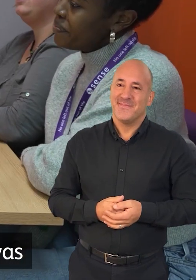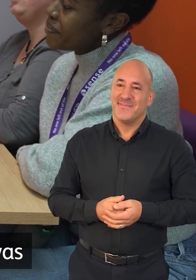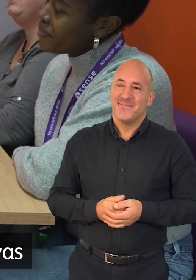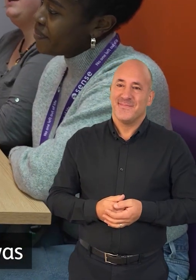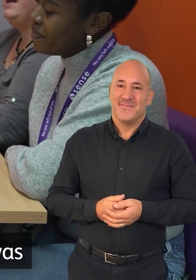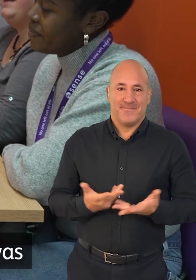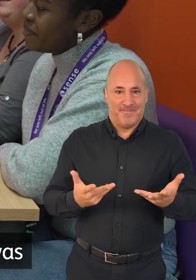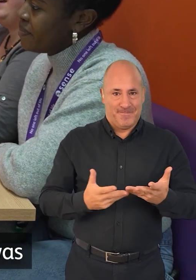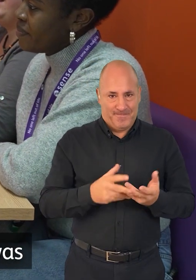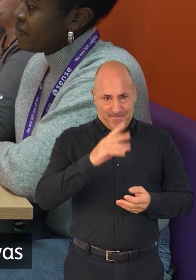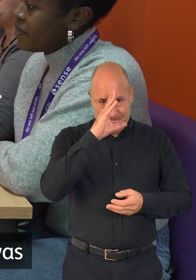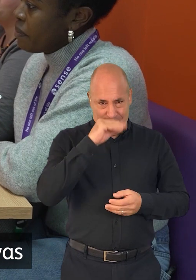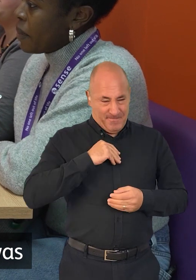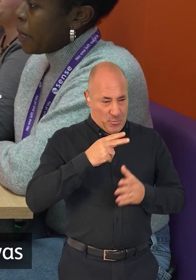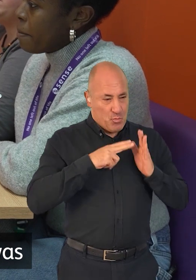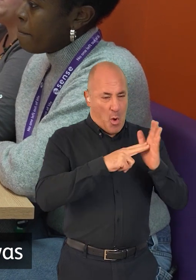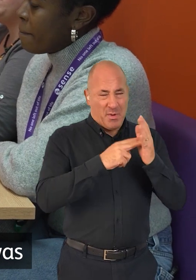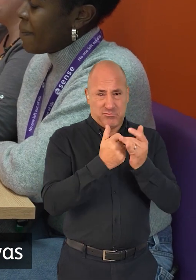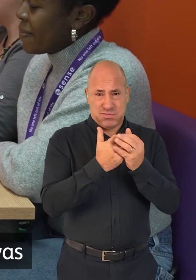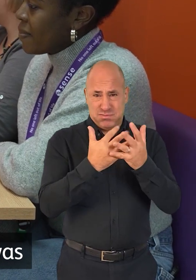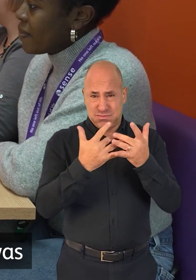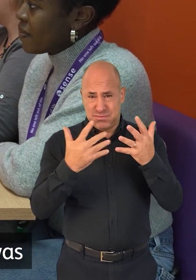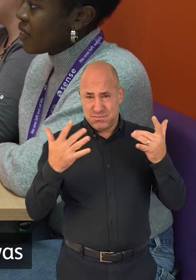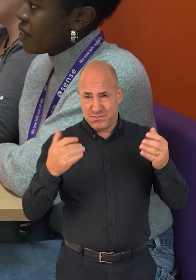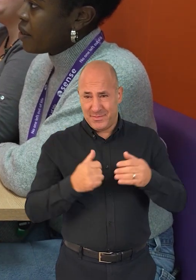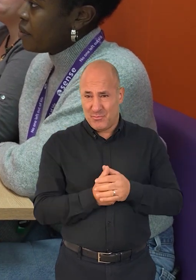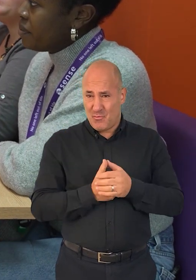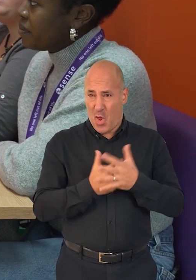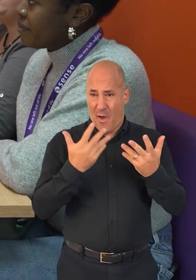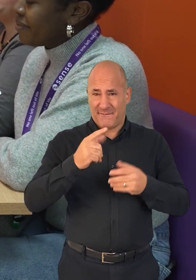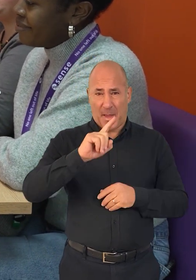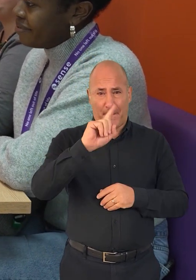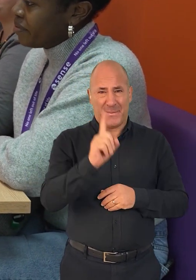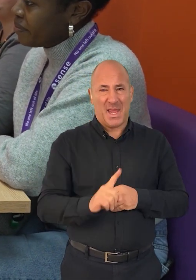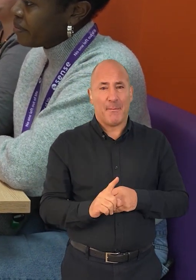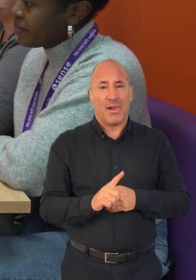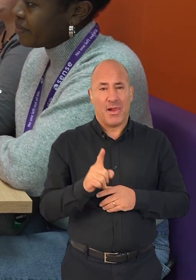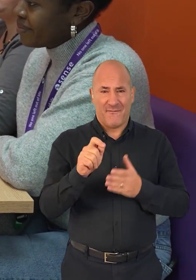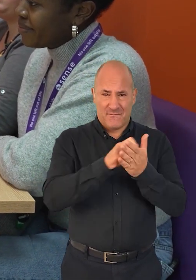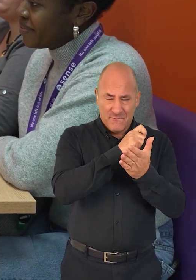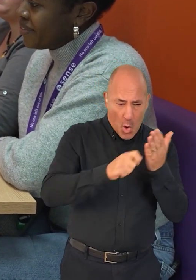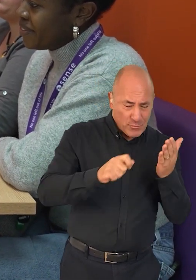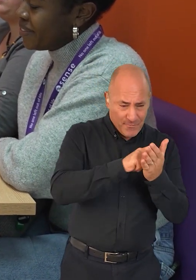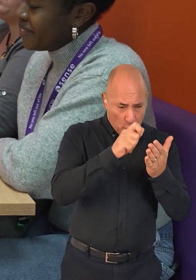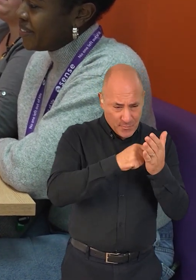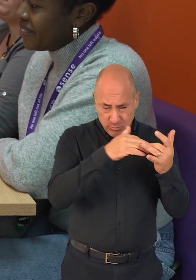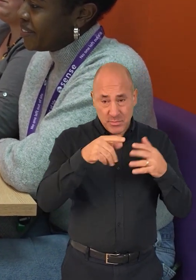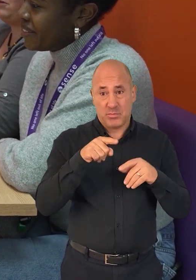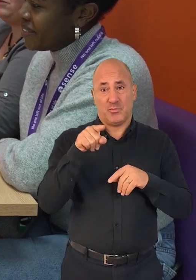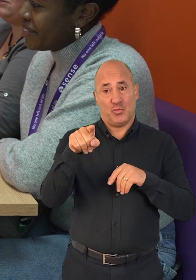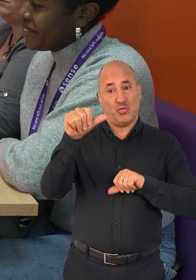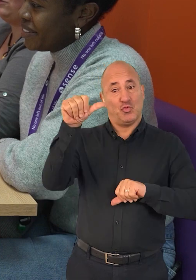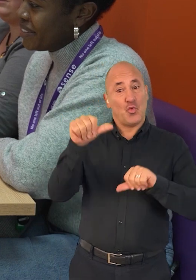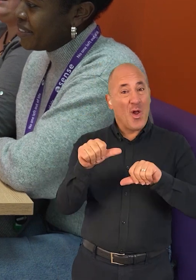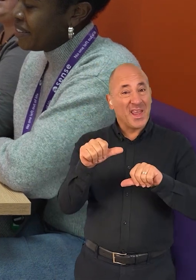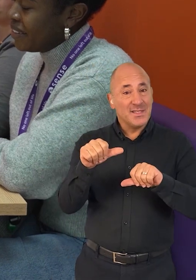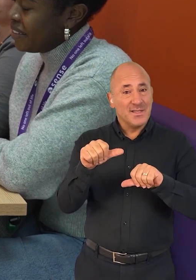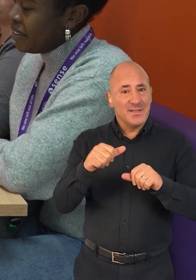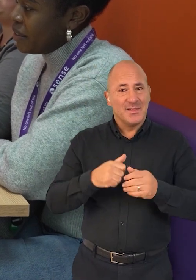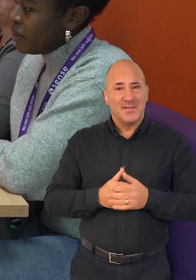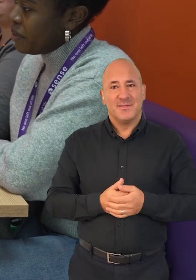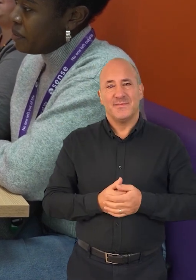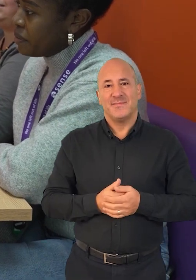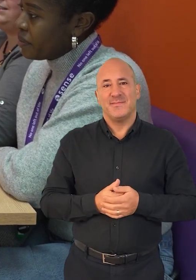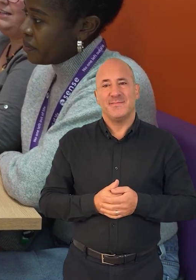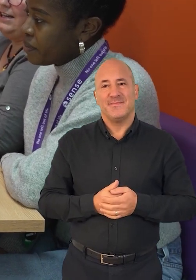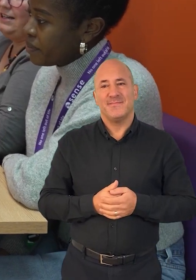We got told that out of many nominations, many people that were voted for, that you